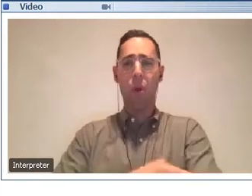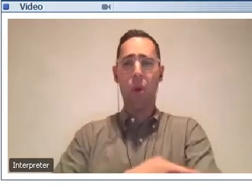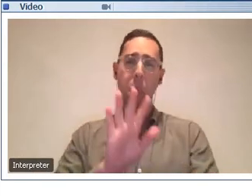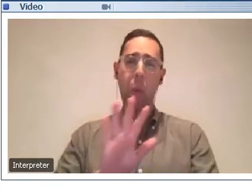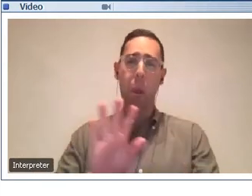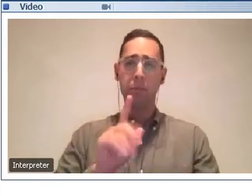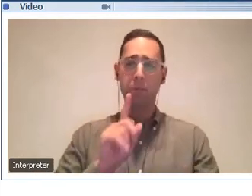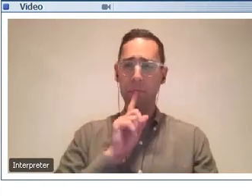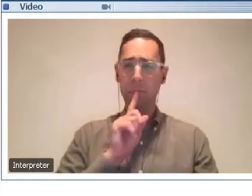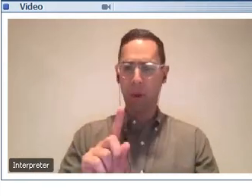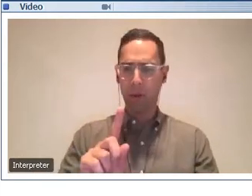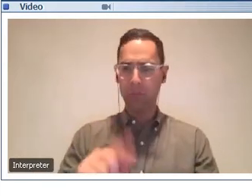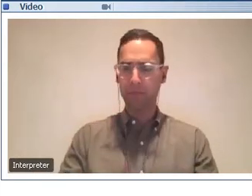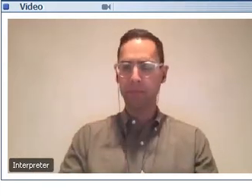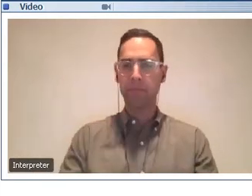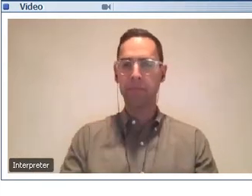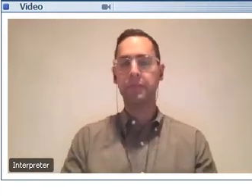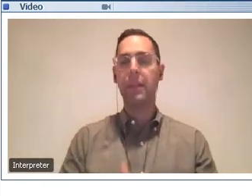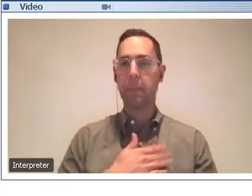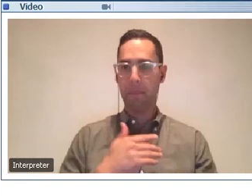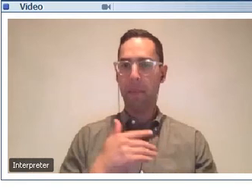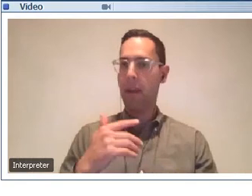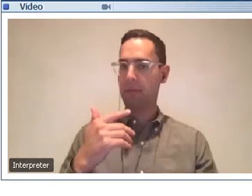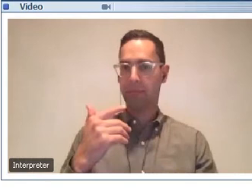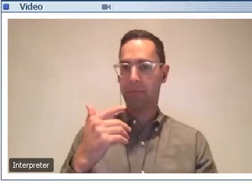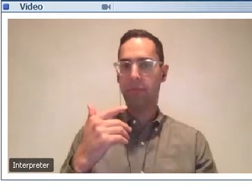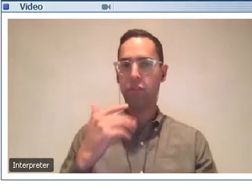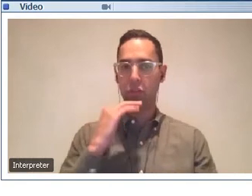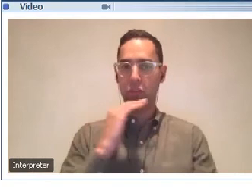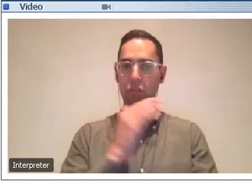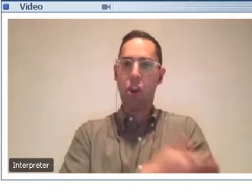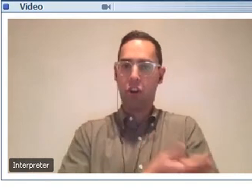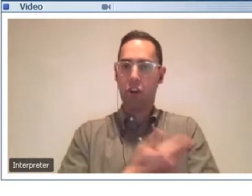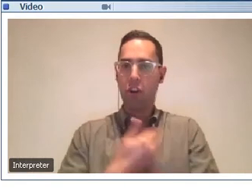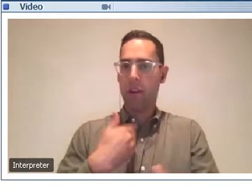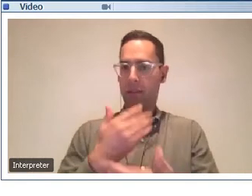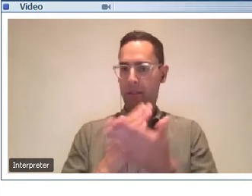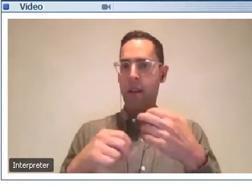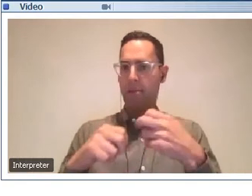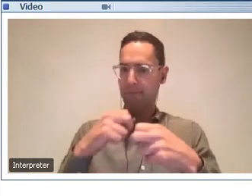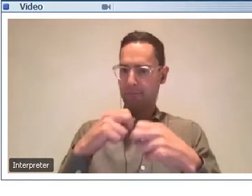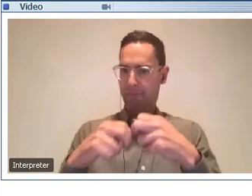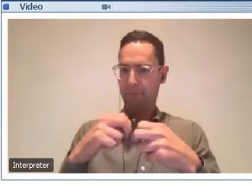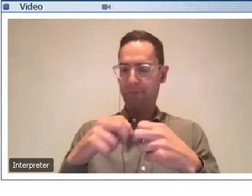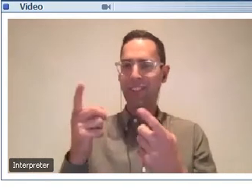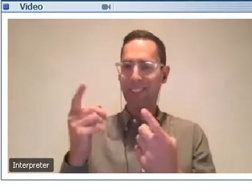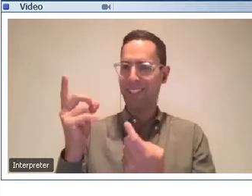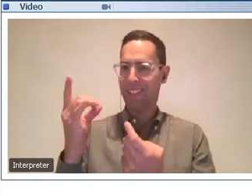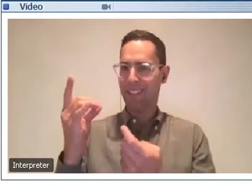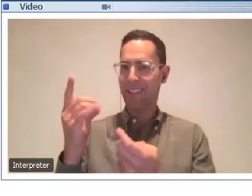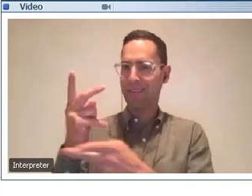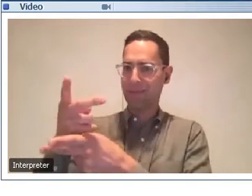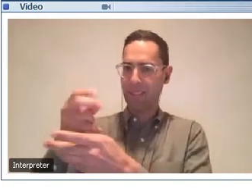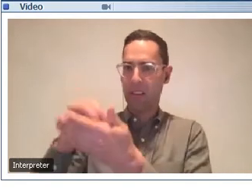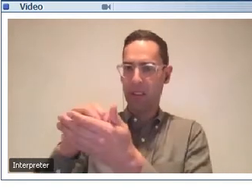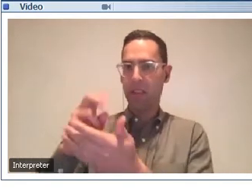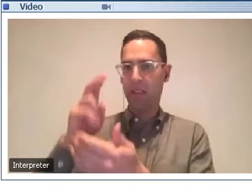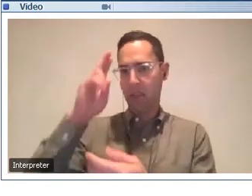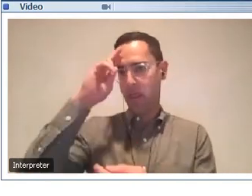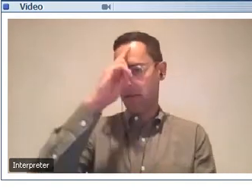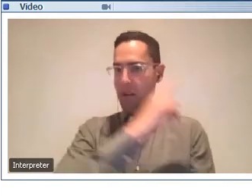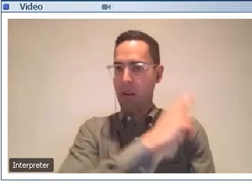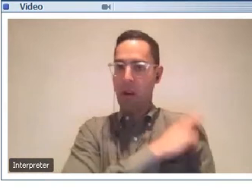where my daughter had some difficulty, and she spent time in neonatal intensive care. And my